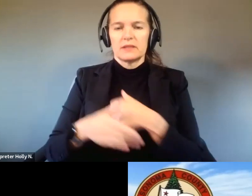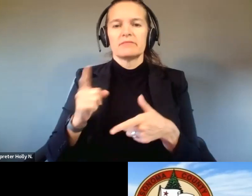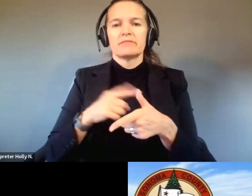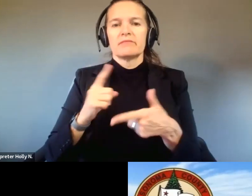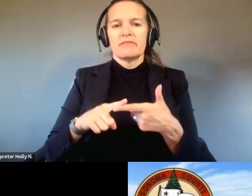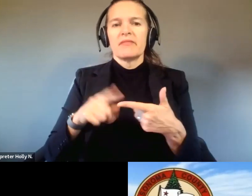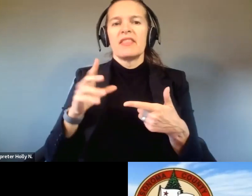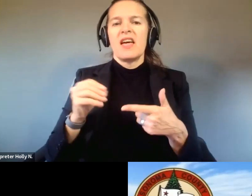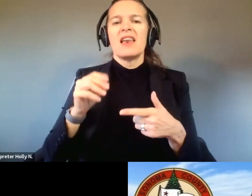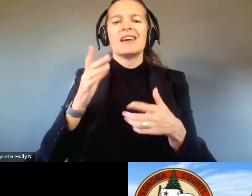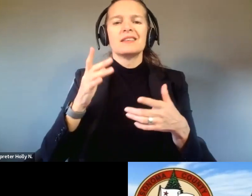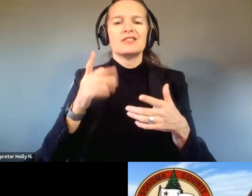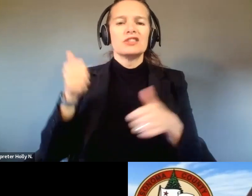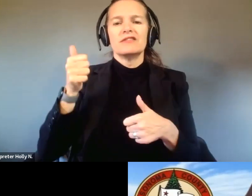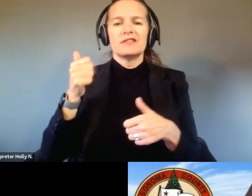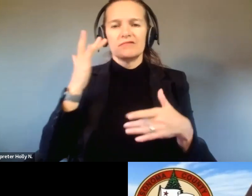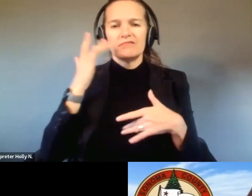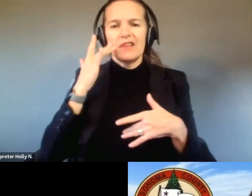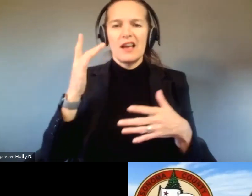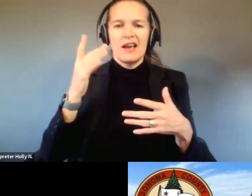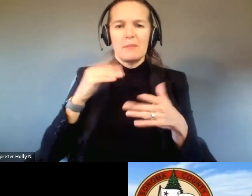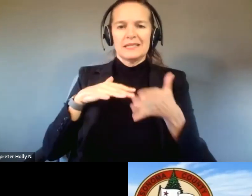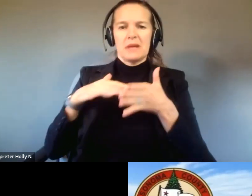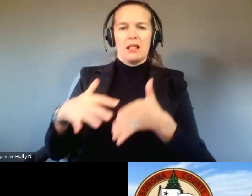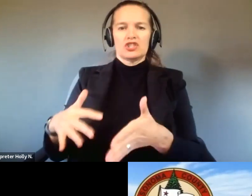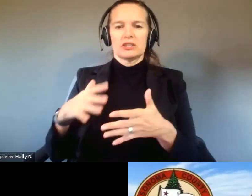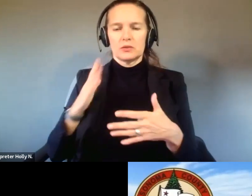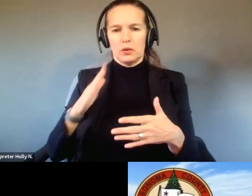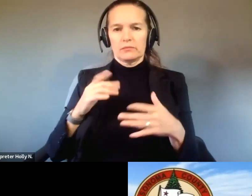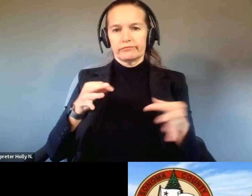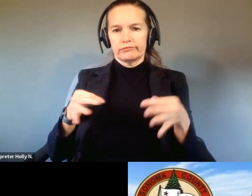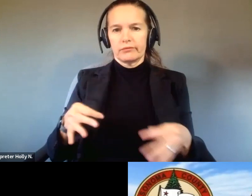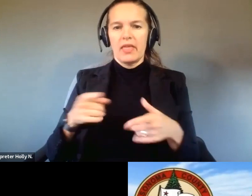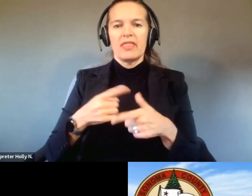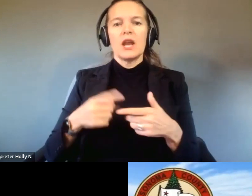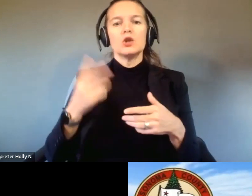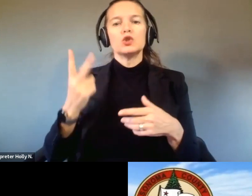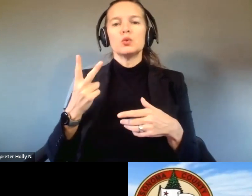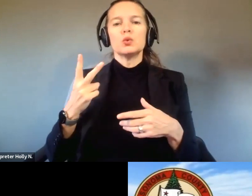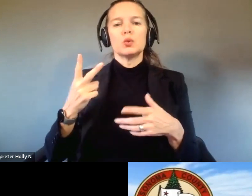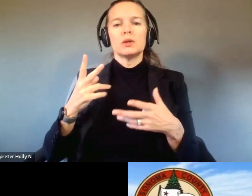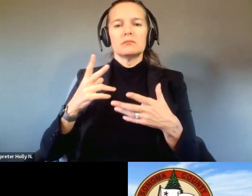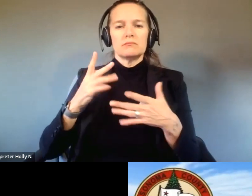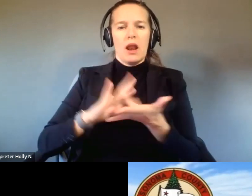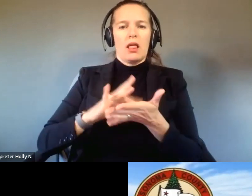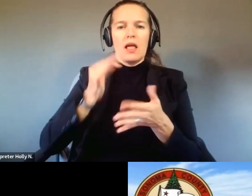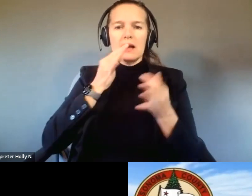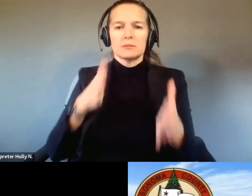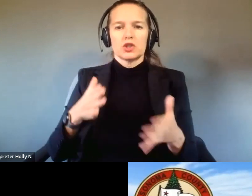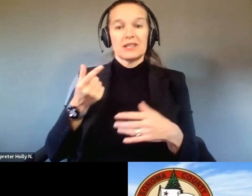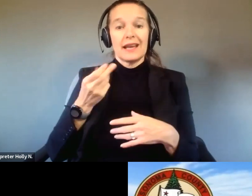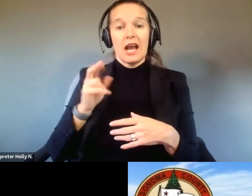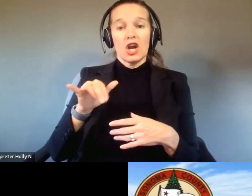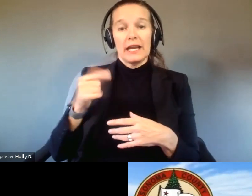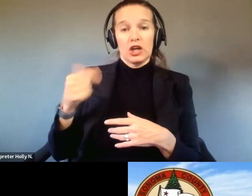chief epidemiologist. And then we'll hear from two leading medical experts in our community. These include Dr. Gary Green,